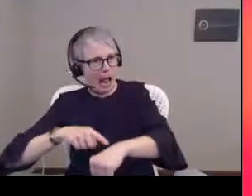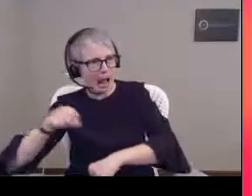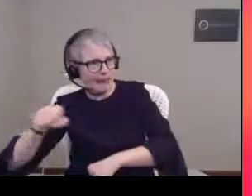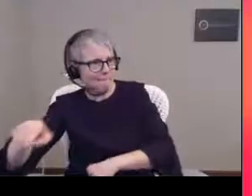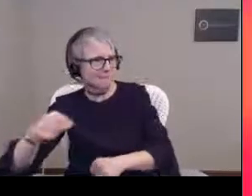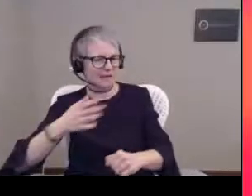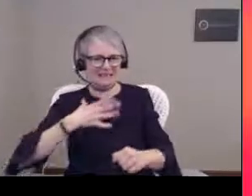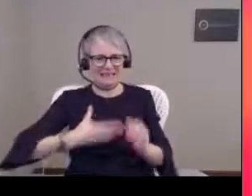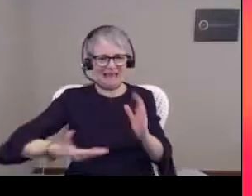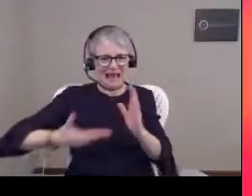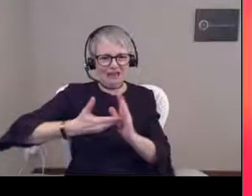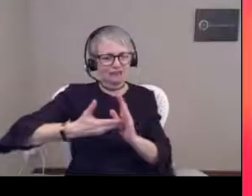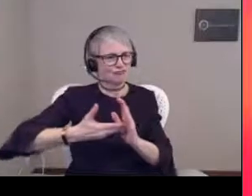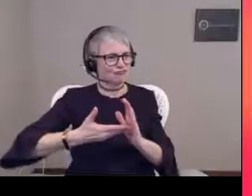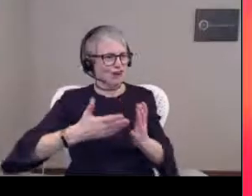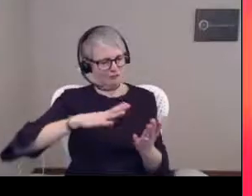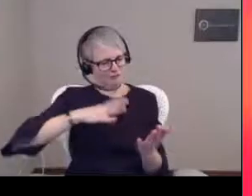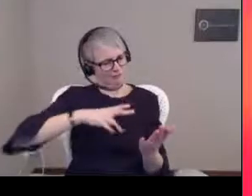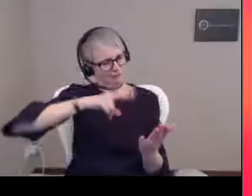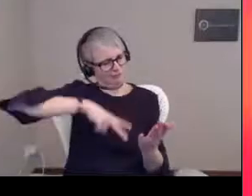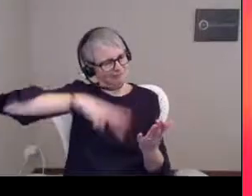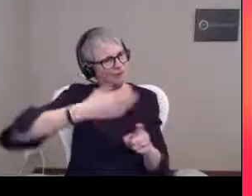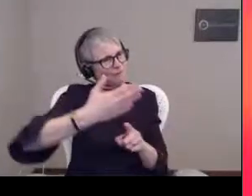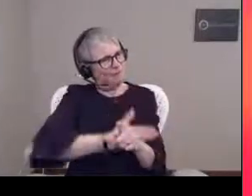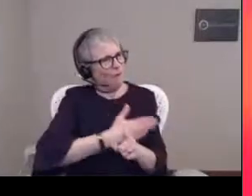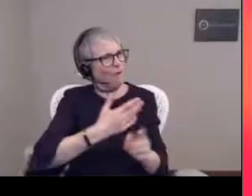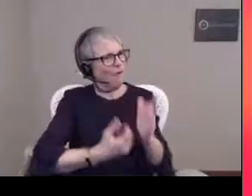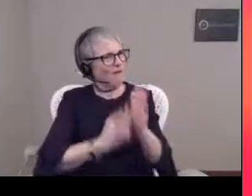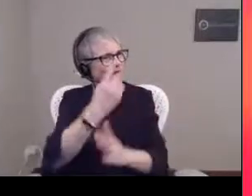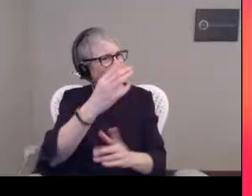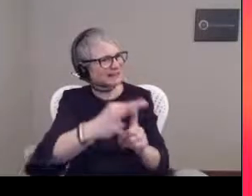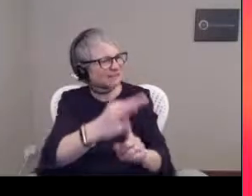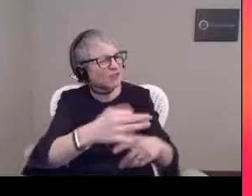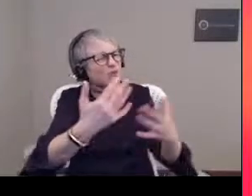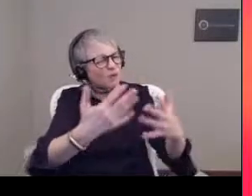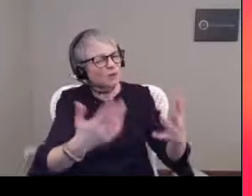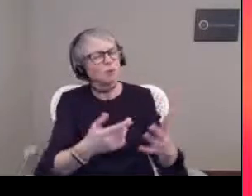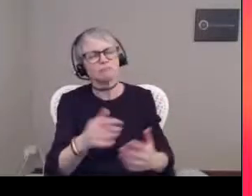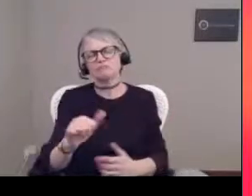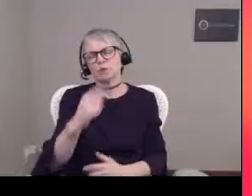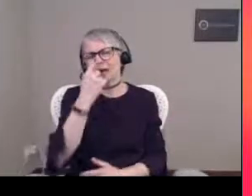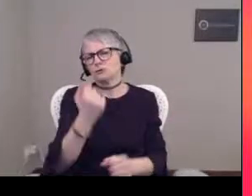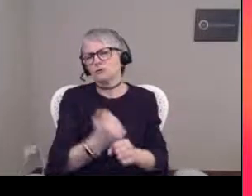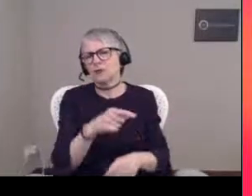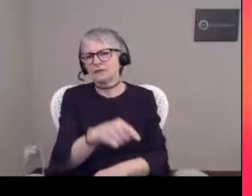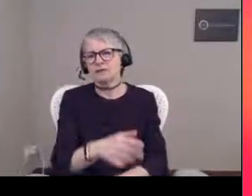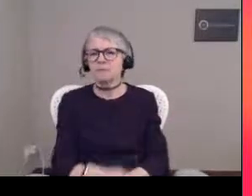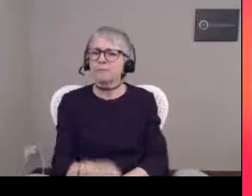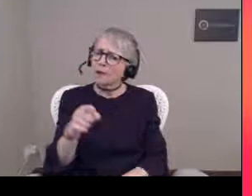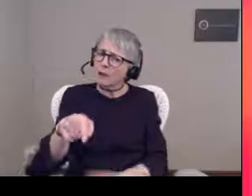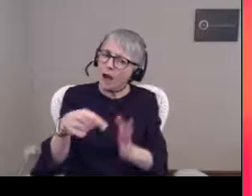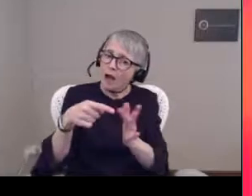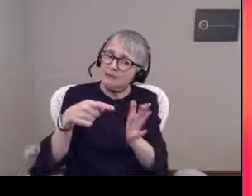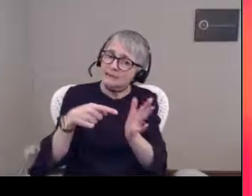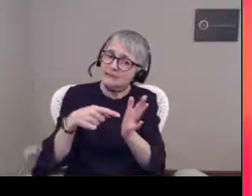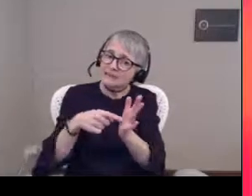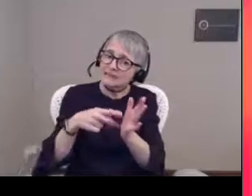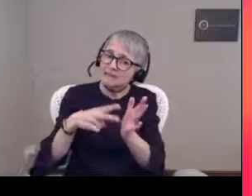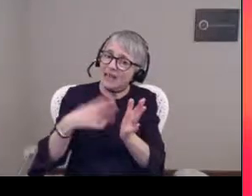process. Does ITV have a radio station? Yes, that's right.